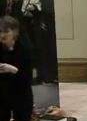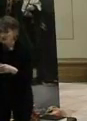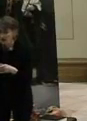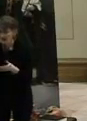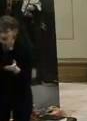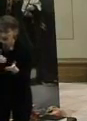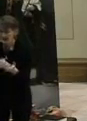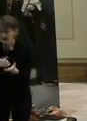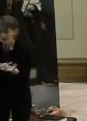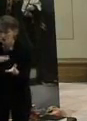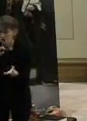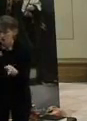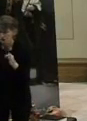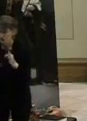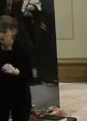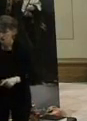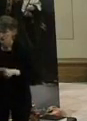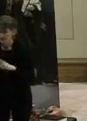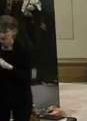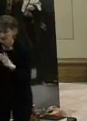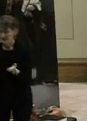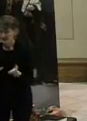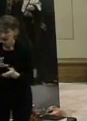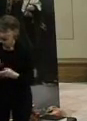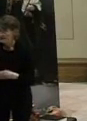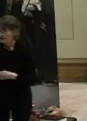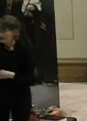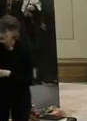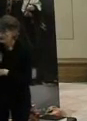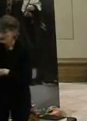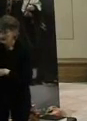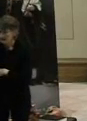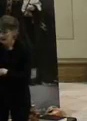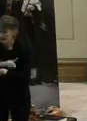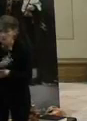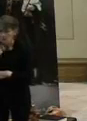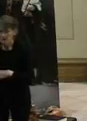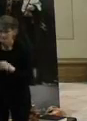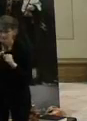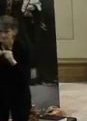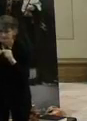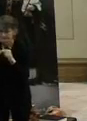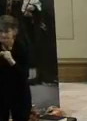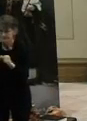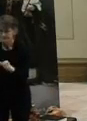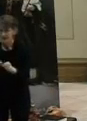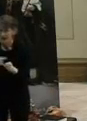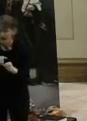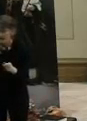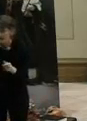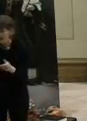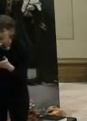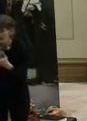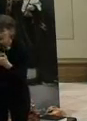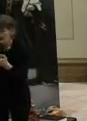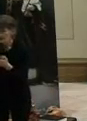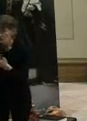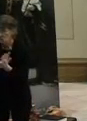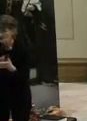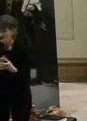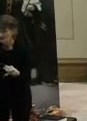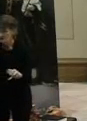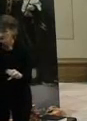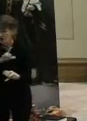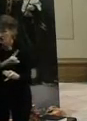come again in glory to judge the living and the dead, and his kingdom will have no end. I believe in the Holy